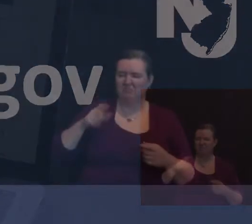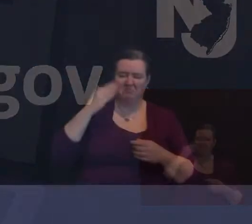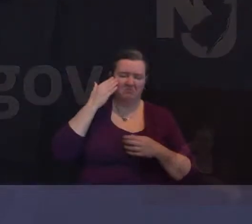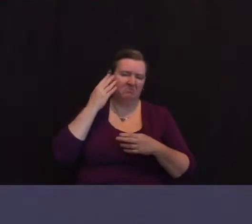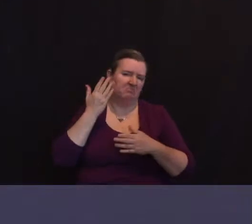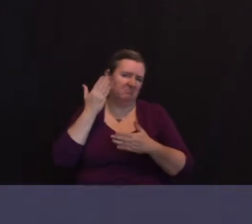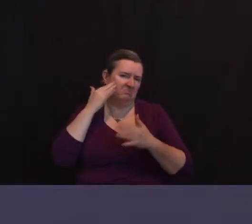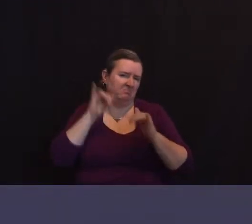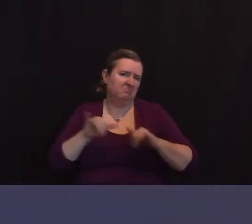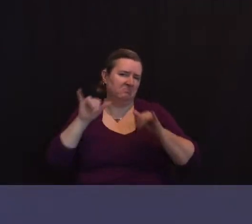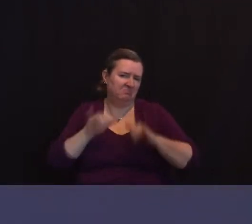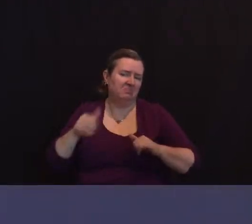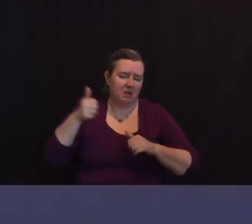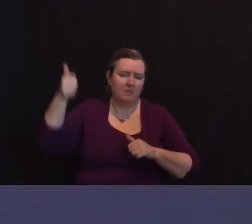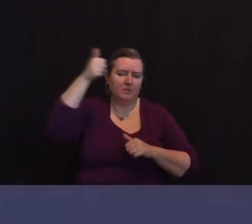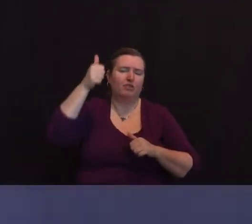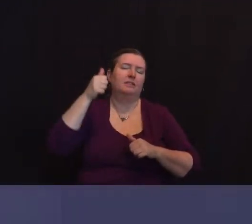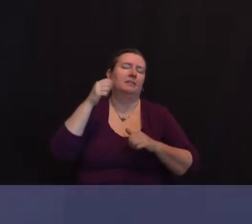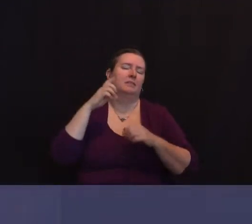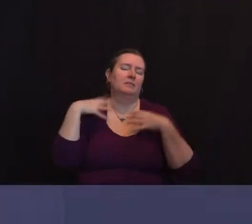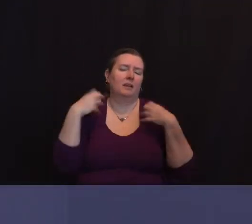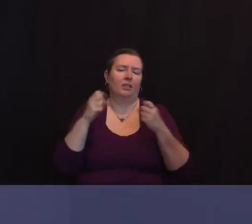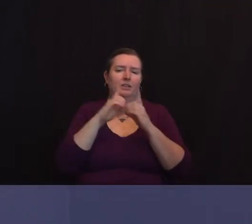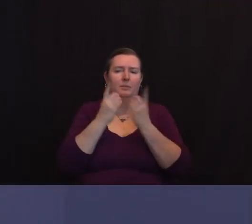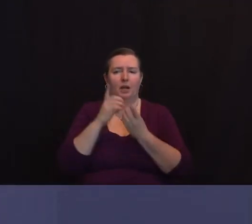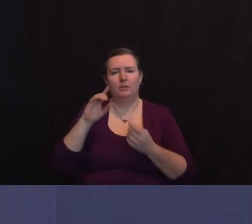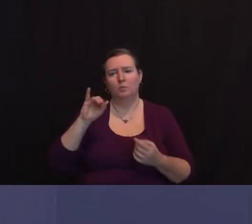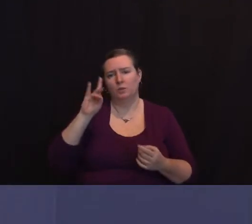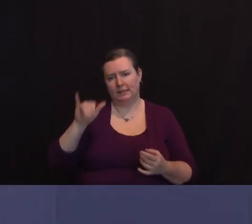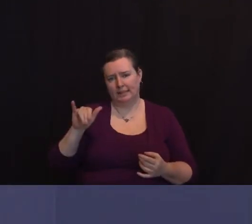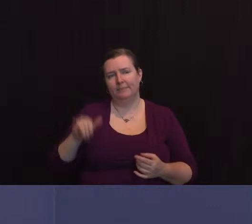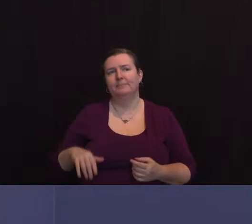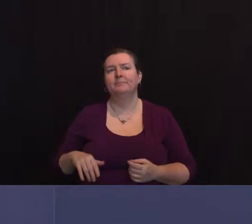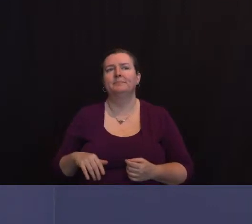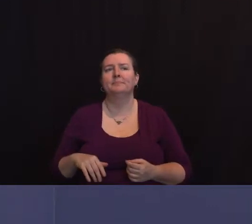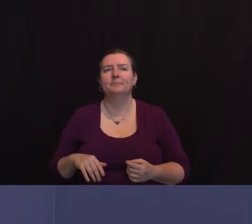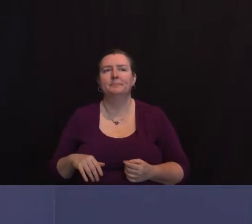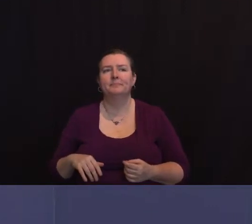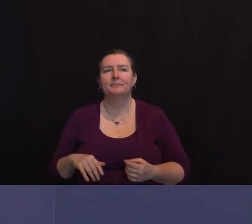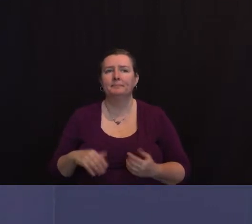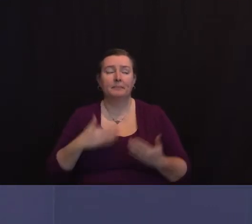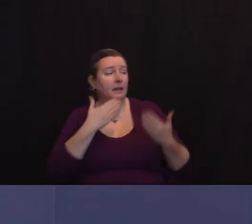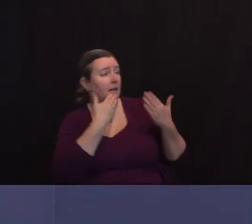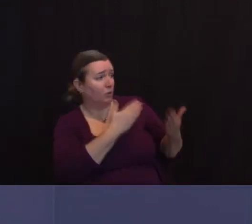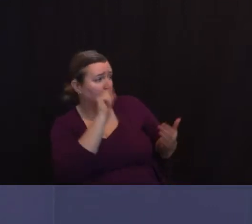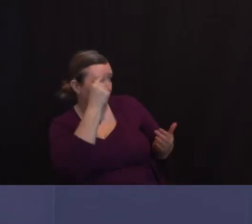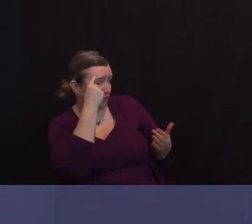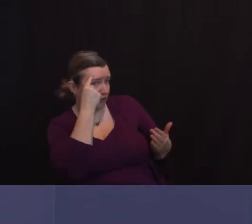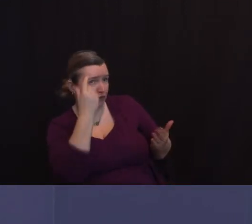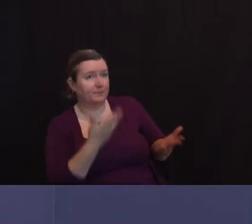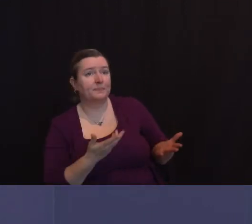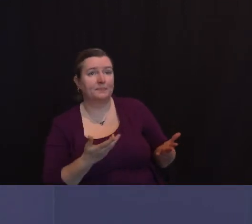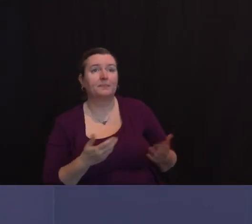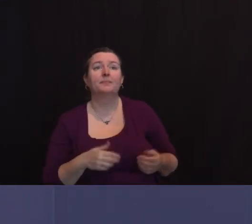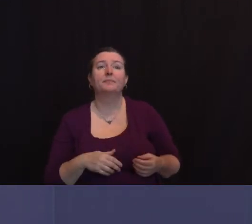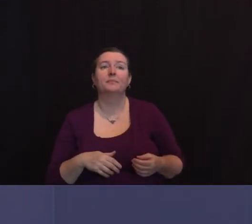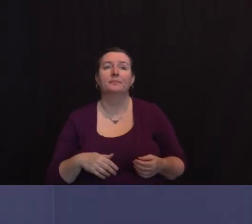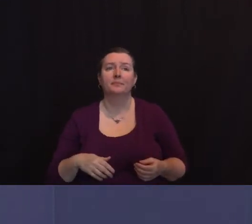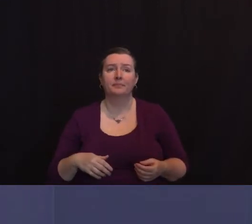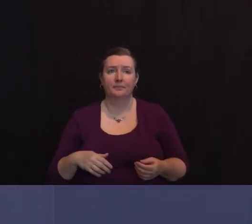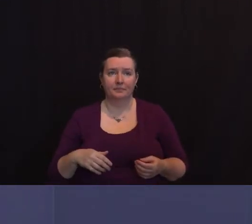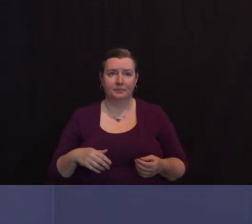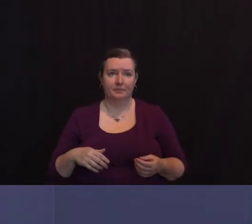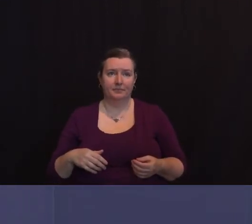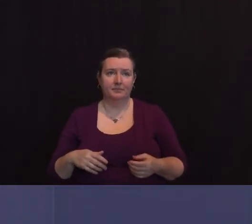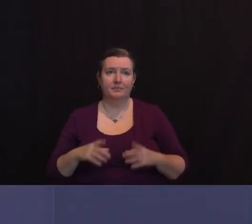Judy Persichilli. Thank you, Governor, and good afternoon. Well, as the Governor covered, the Department is working to provide a balance in